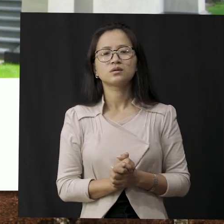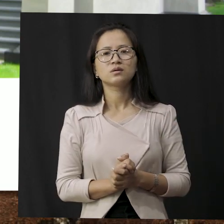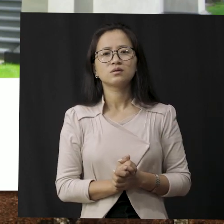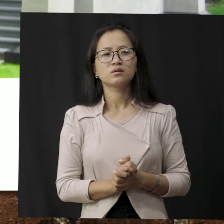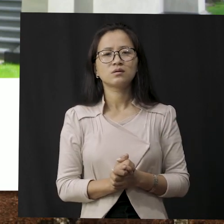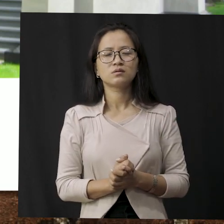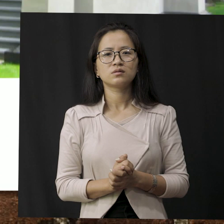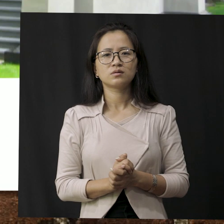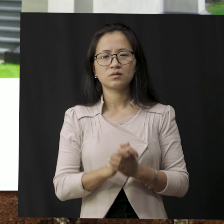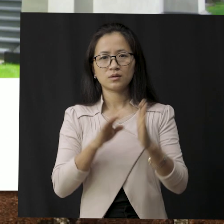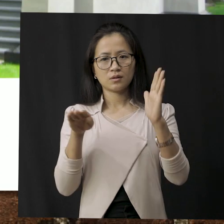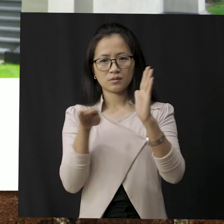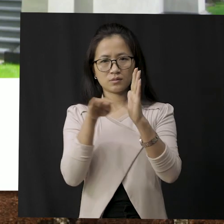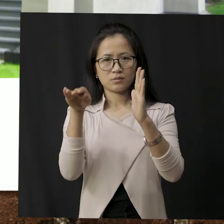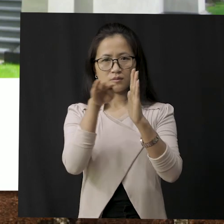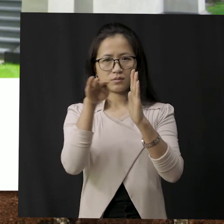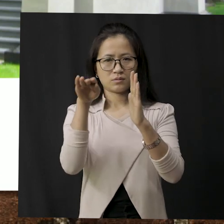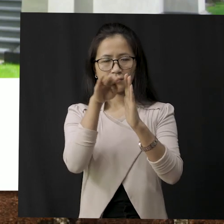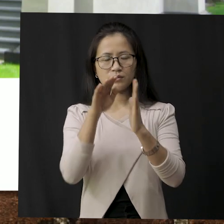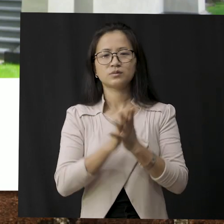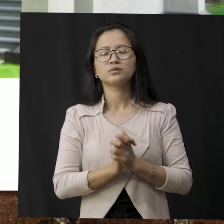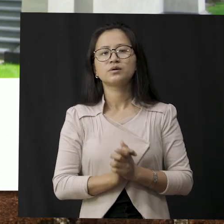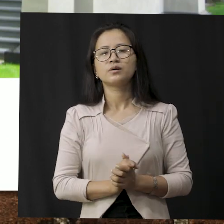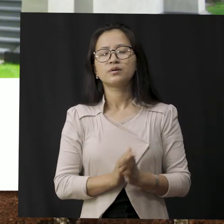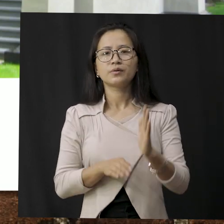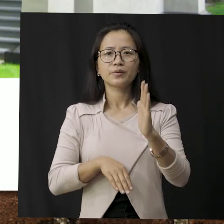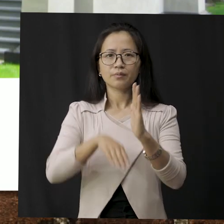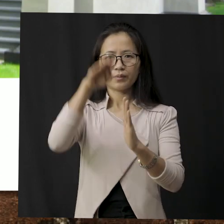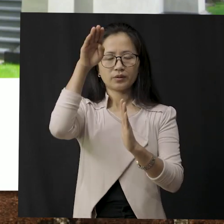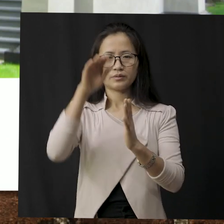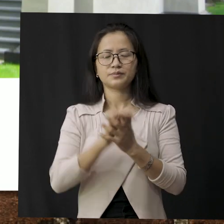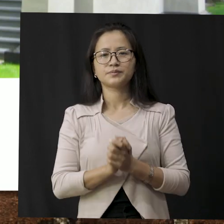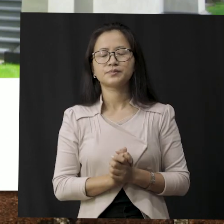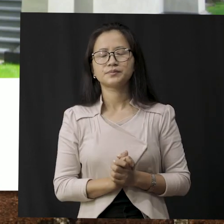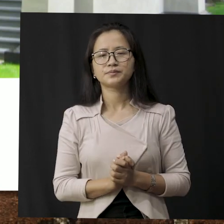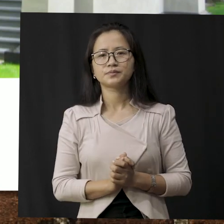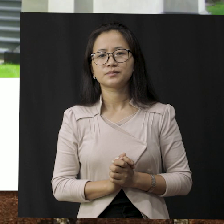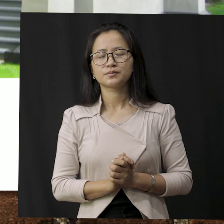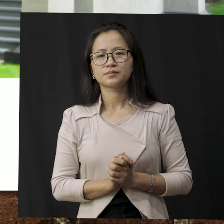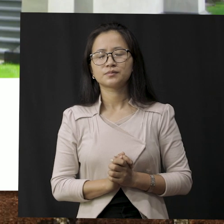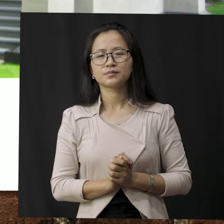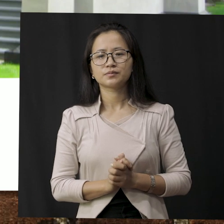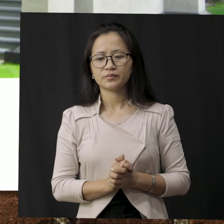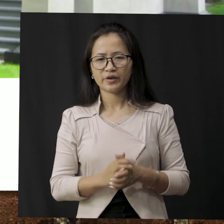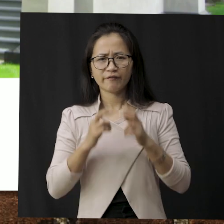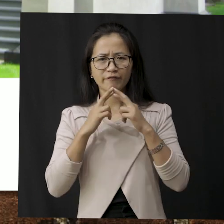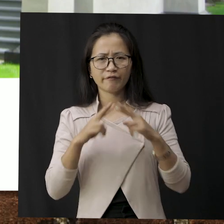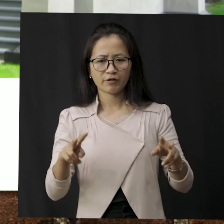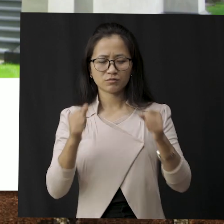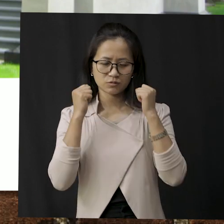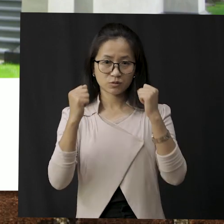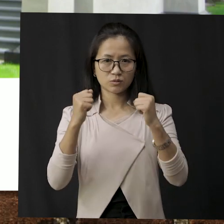called double-storied building. Okay, double-storied building. Now, these type of houses are very